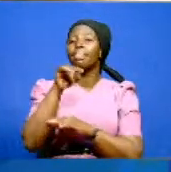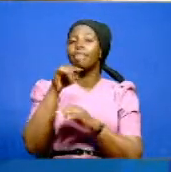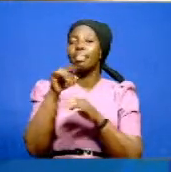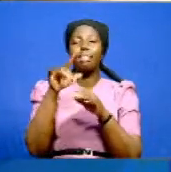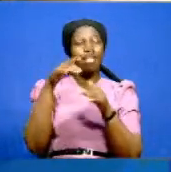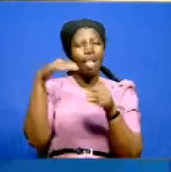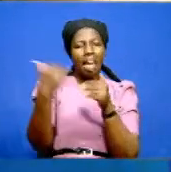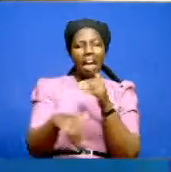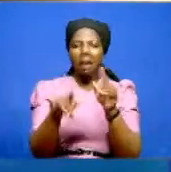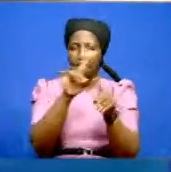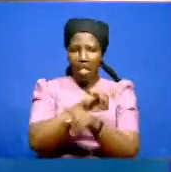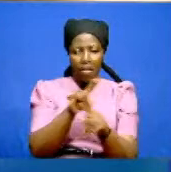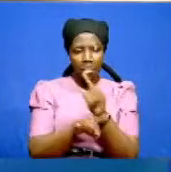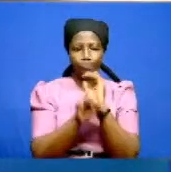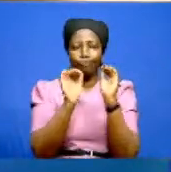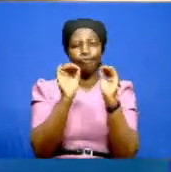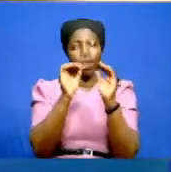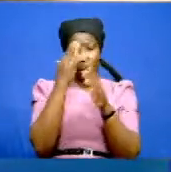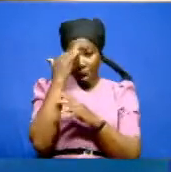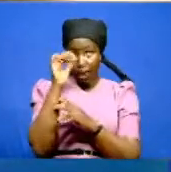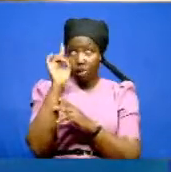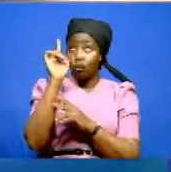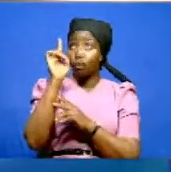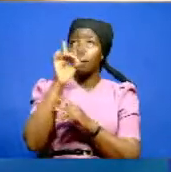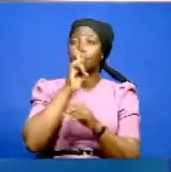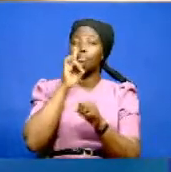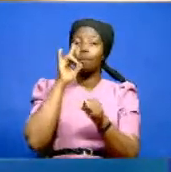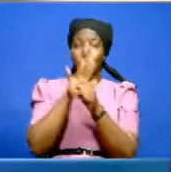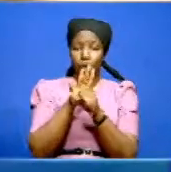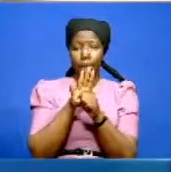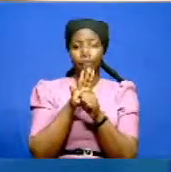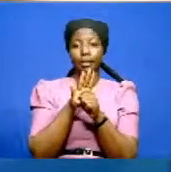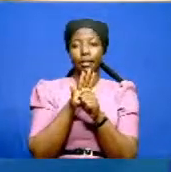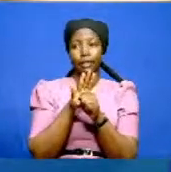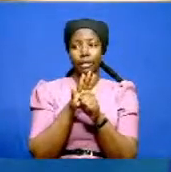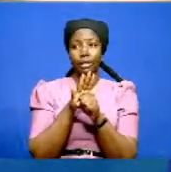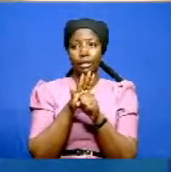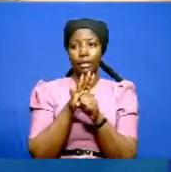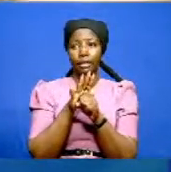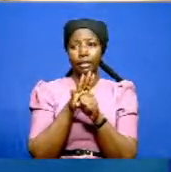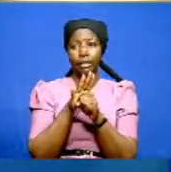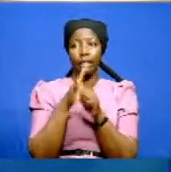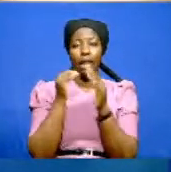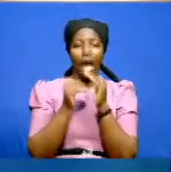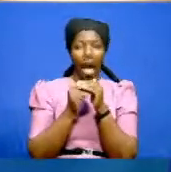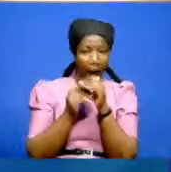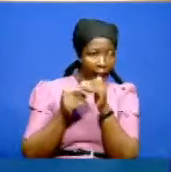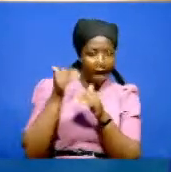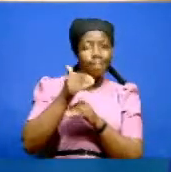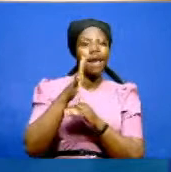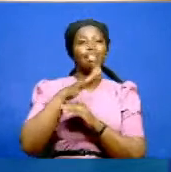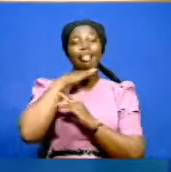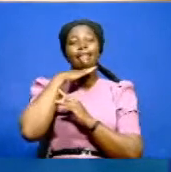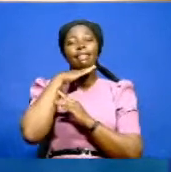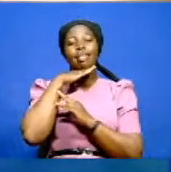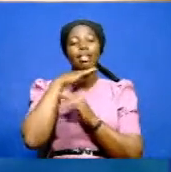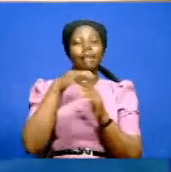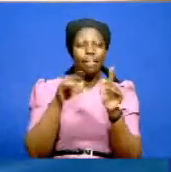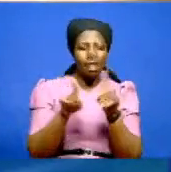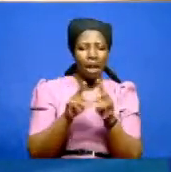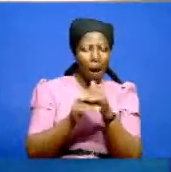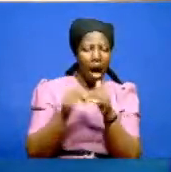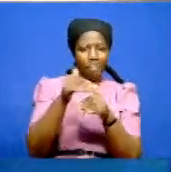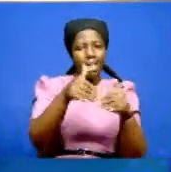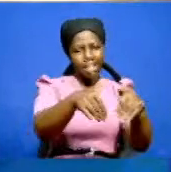everything, because your promise is beyond death and the grave, there's life for those who